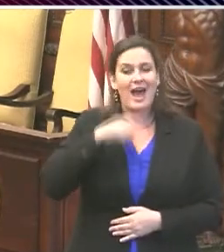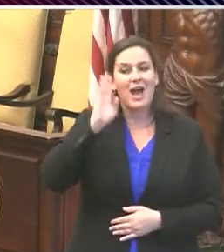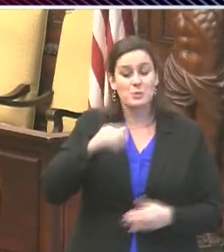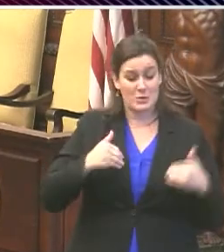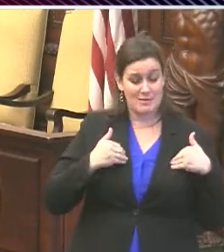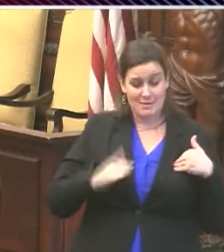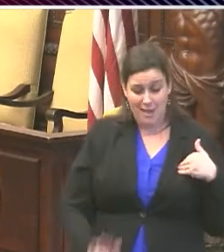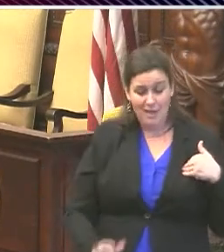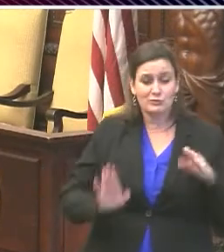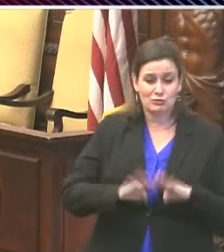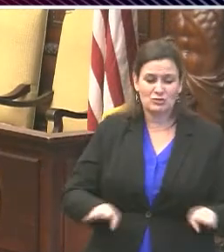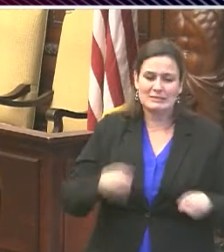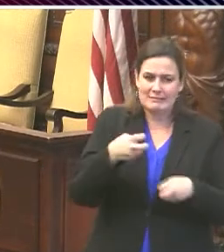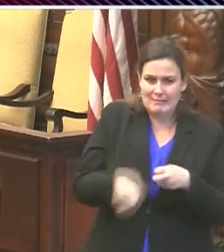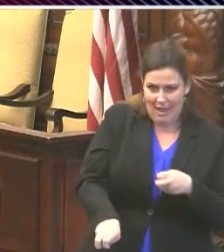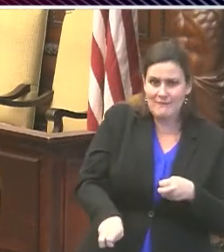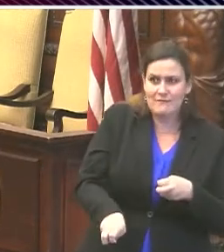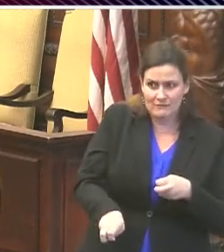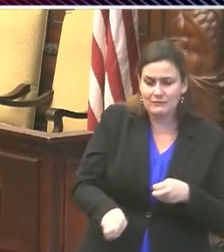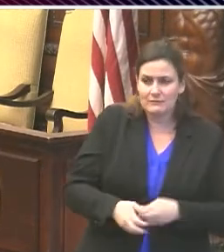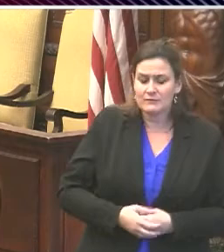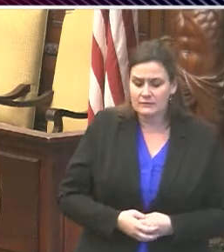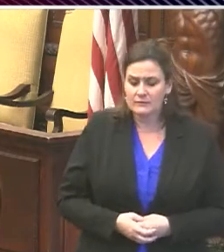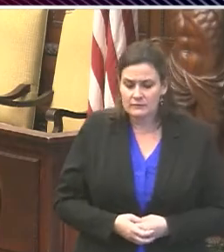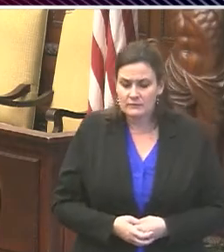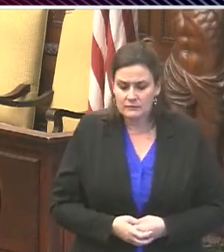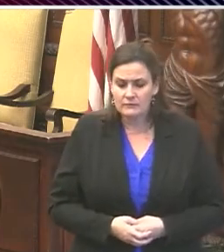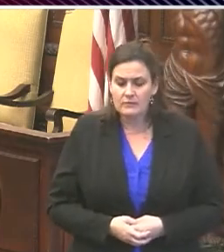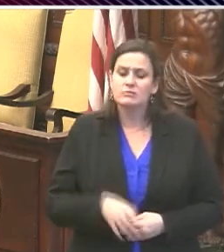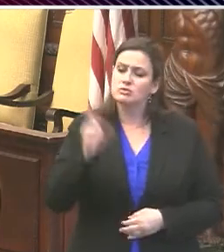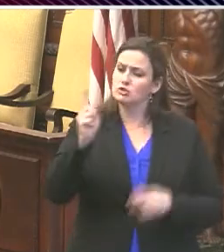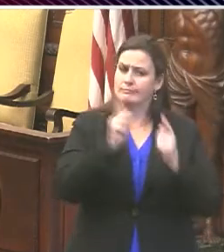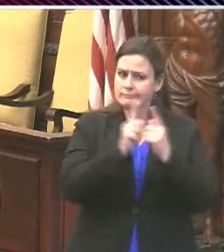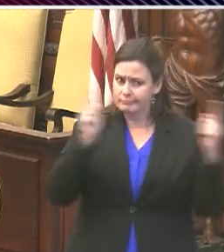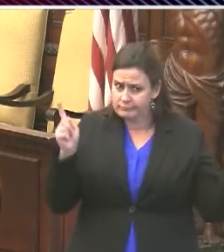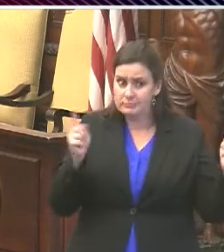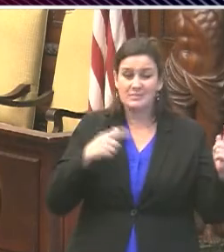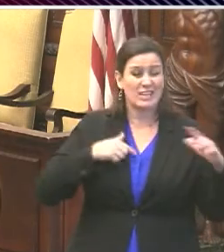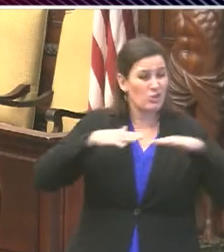but many children can do this. And they should keep a distance from people, and they should avoid crowds.